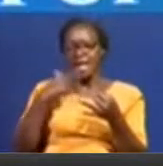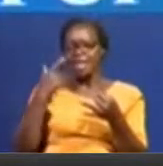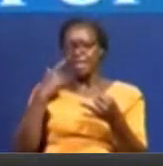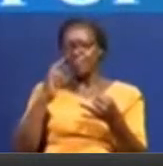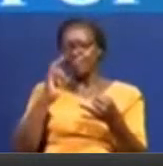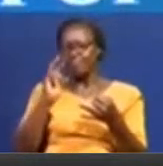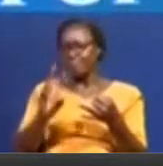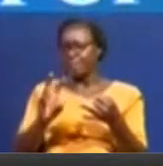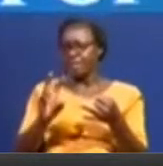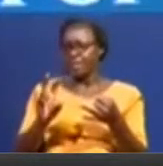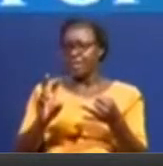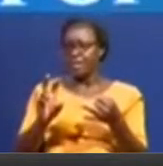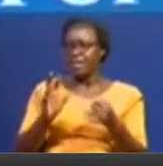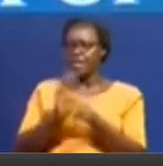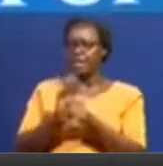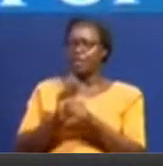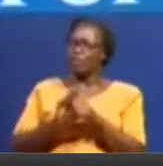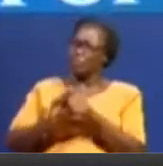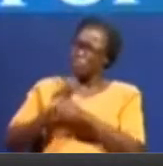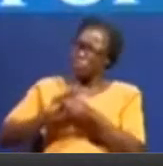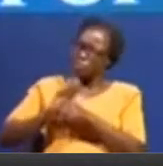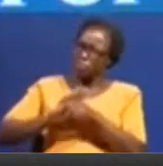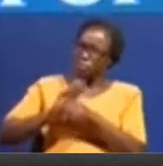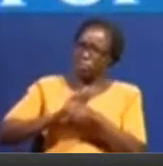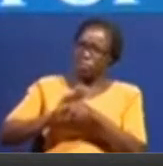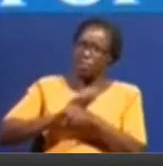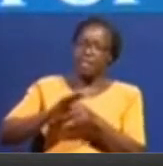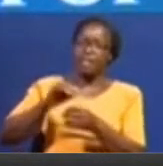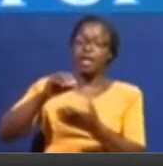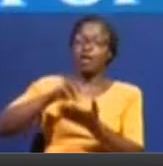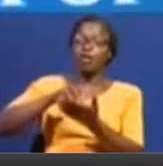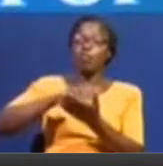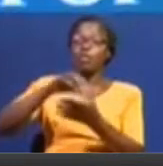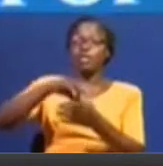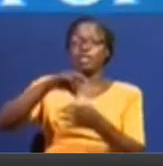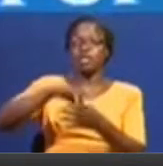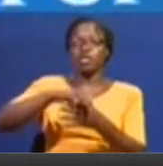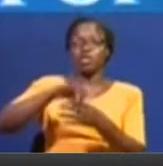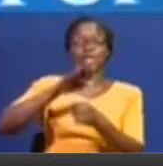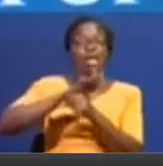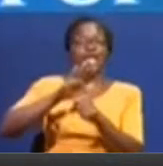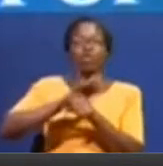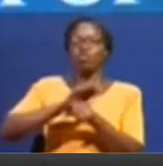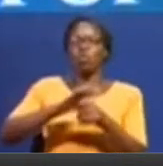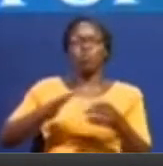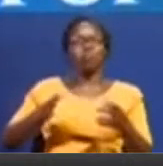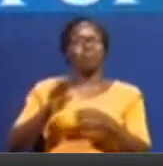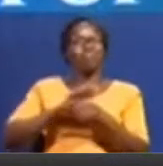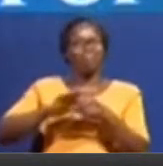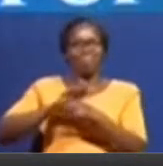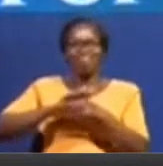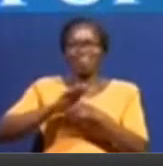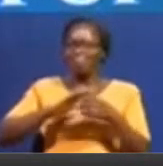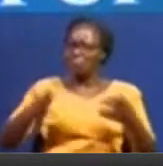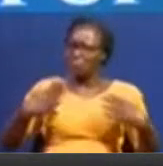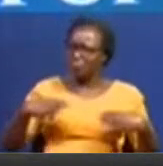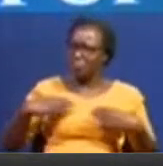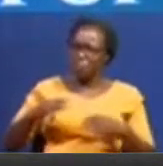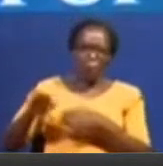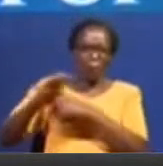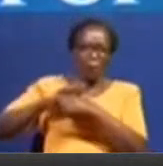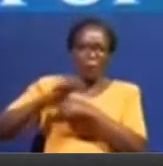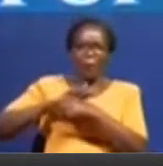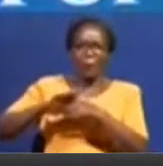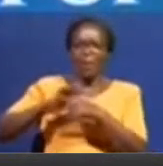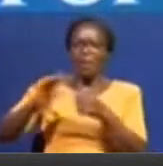I said, there's a lot of congestion in the polling station. There's a lot of congestion, which makes it,